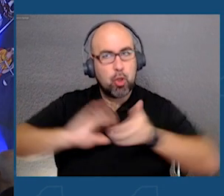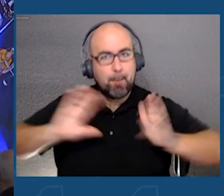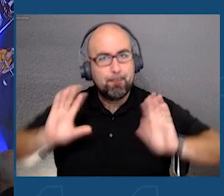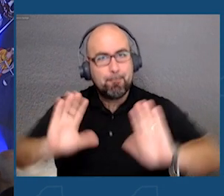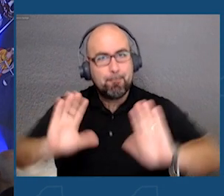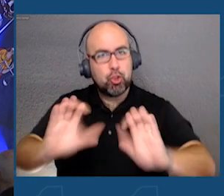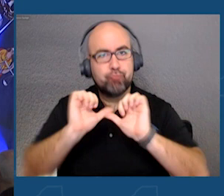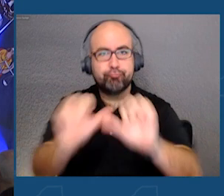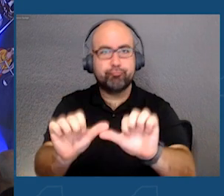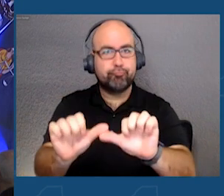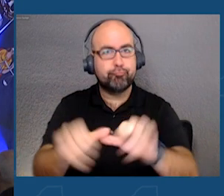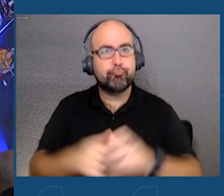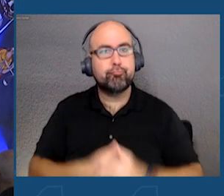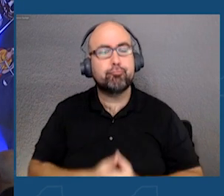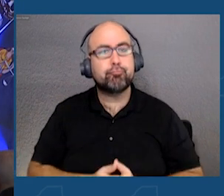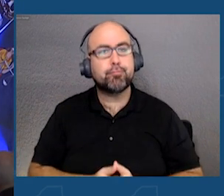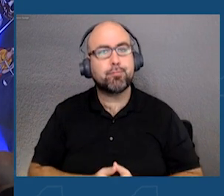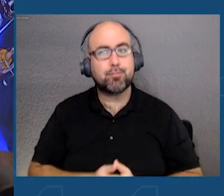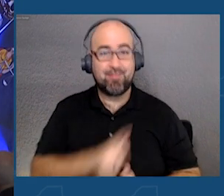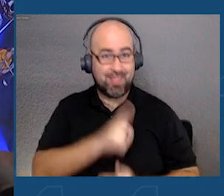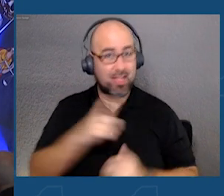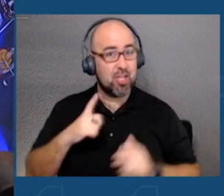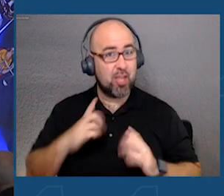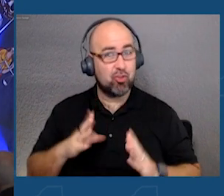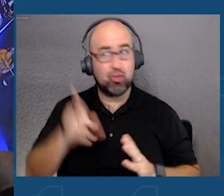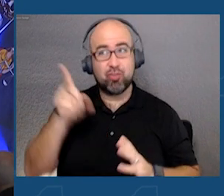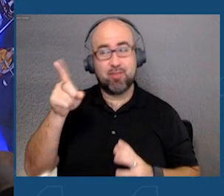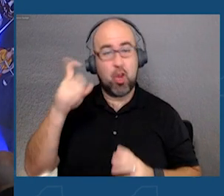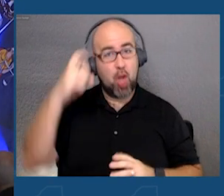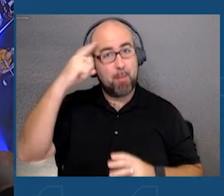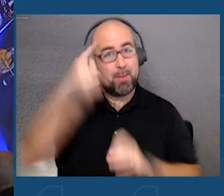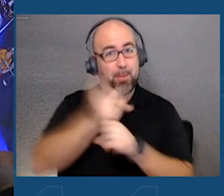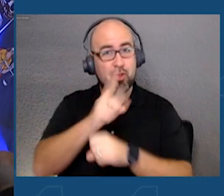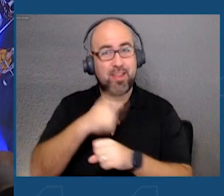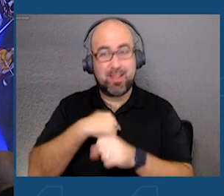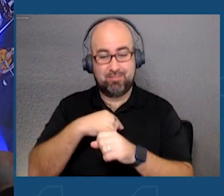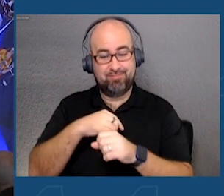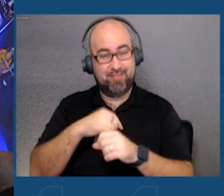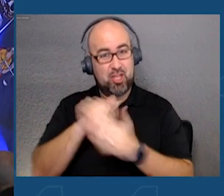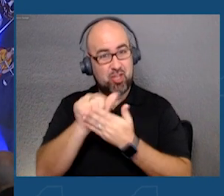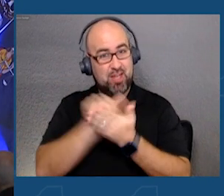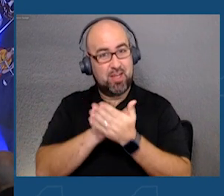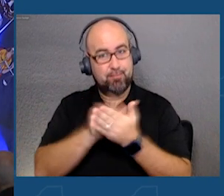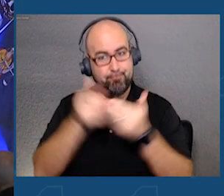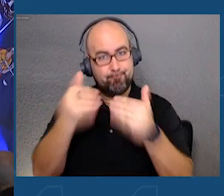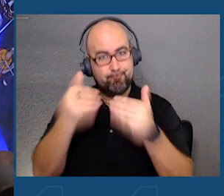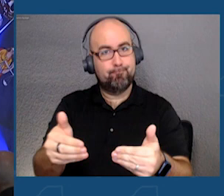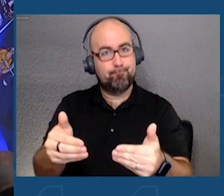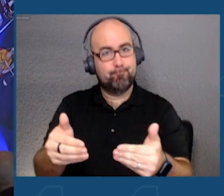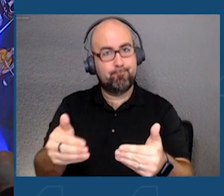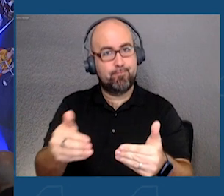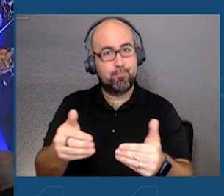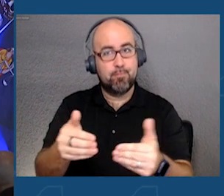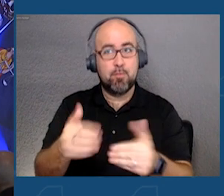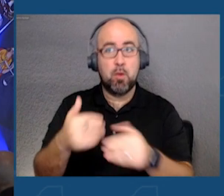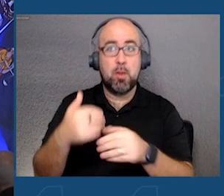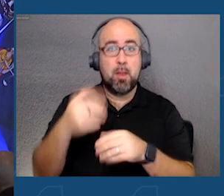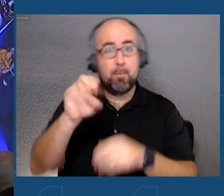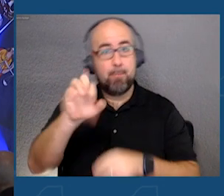pushing legislatures in Albany to make sure that the legislative agenda moves forward, holding the mayor and the governor accountable, and I know you